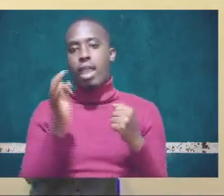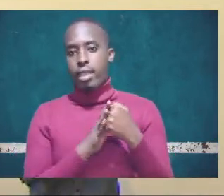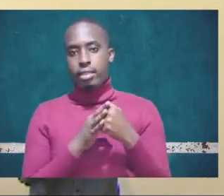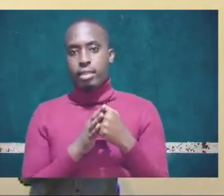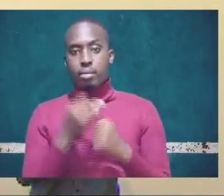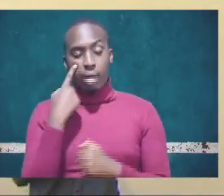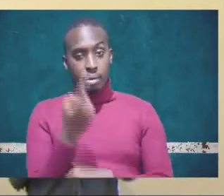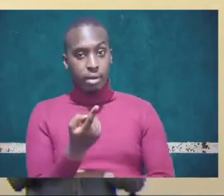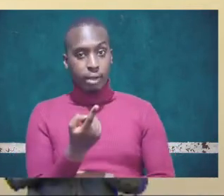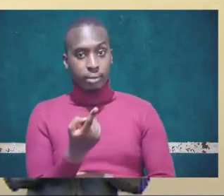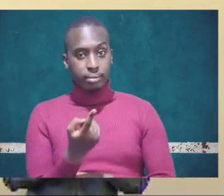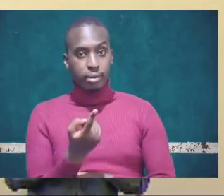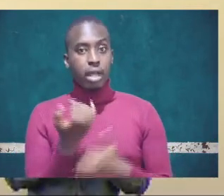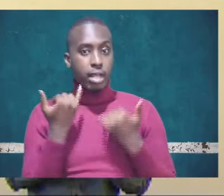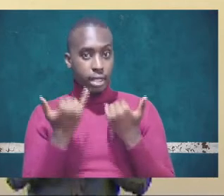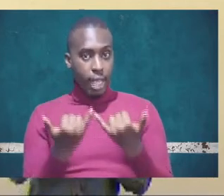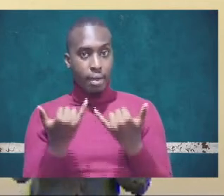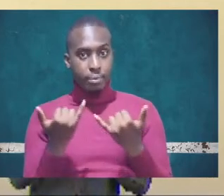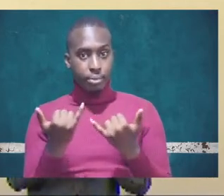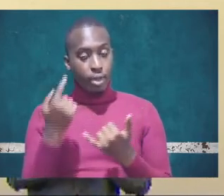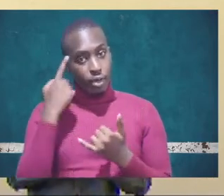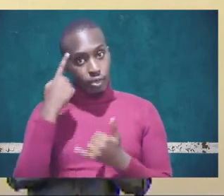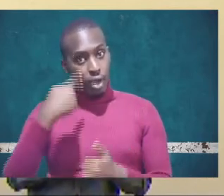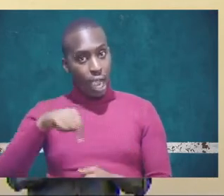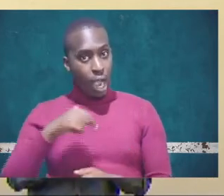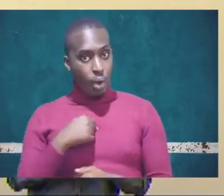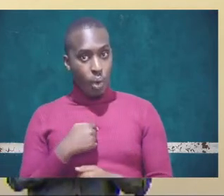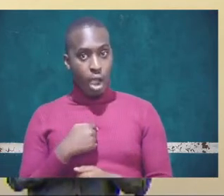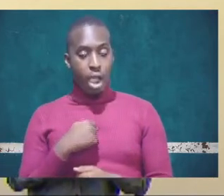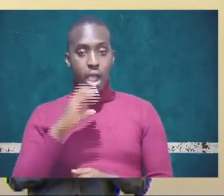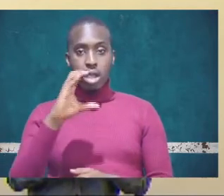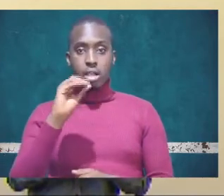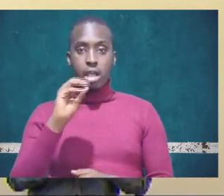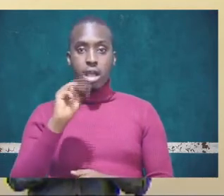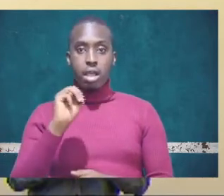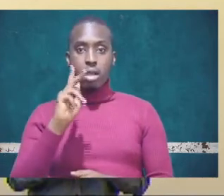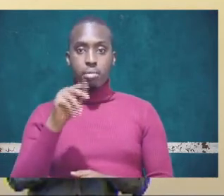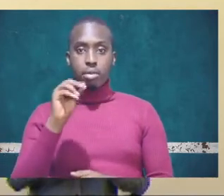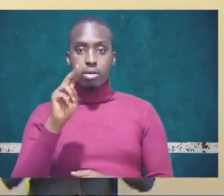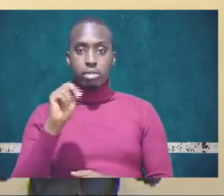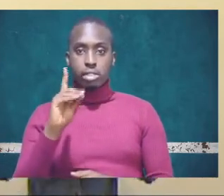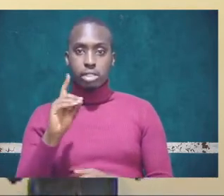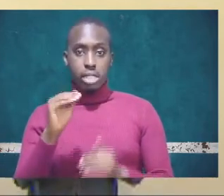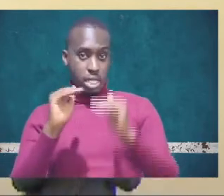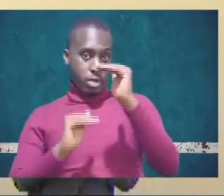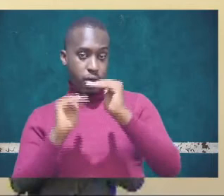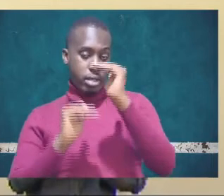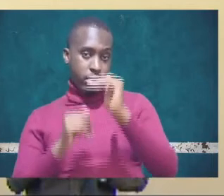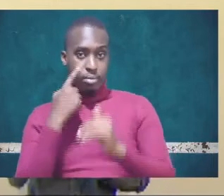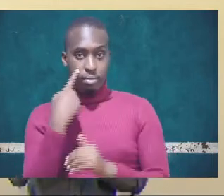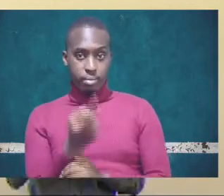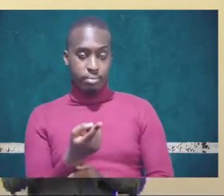You see? Now, for our compound inequalities, as you can